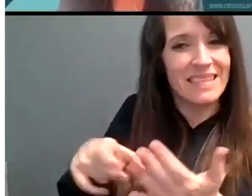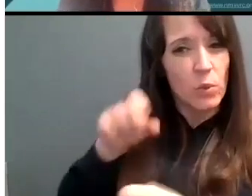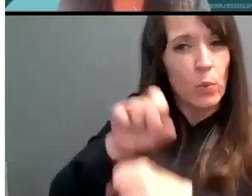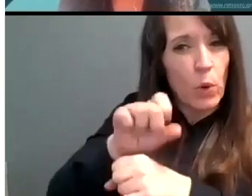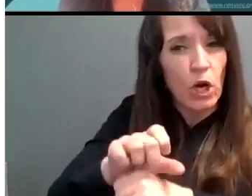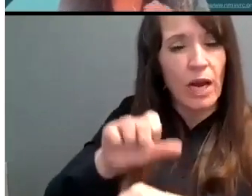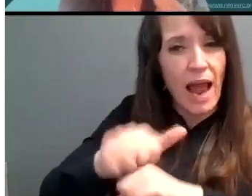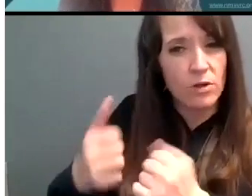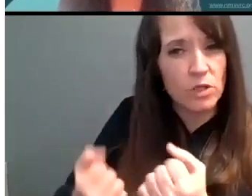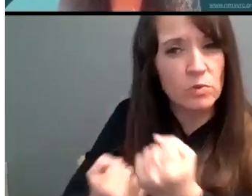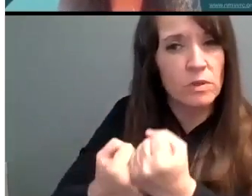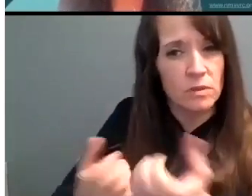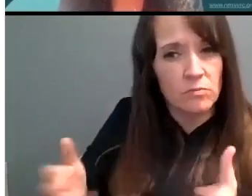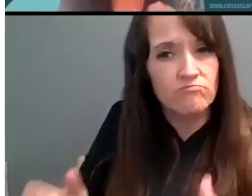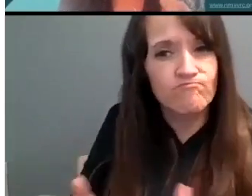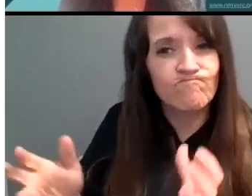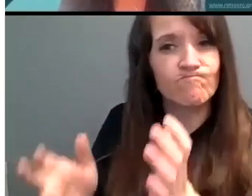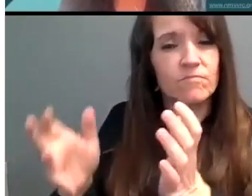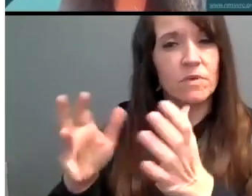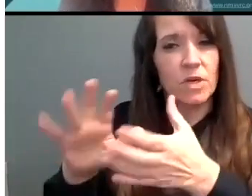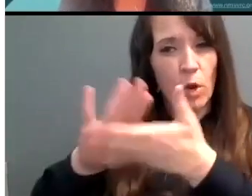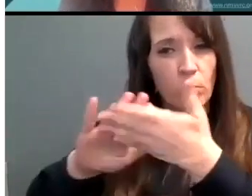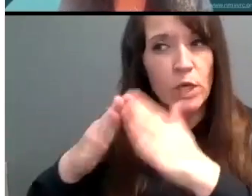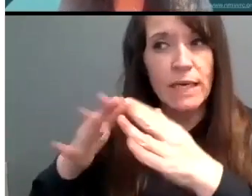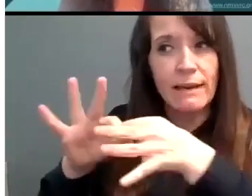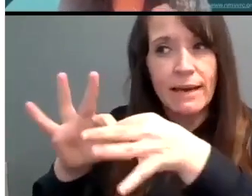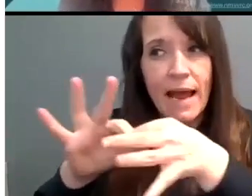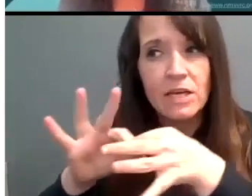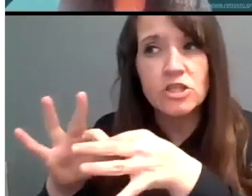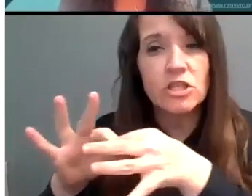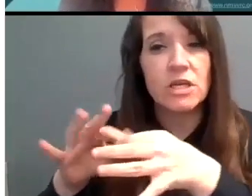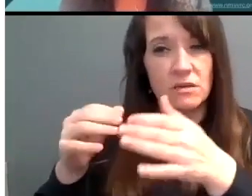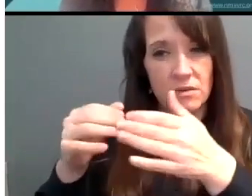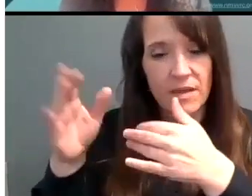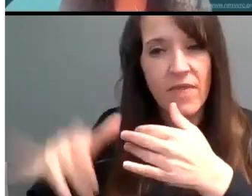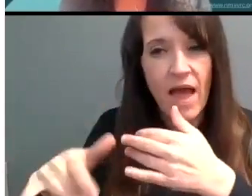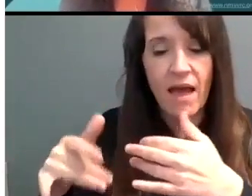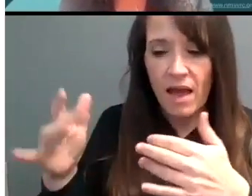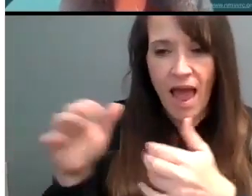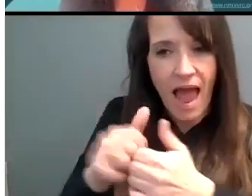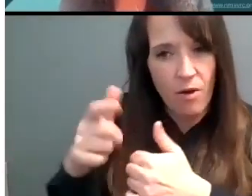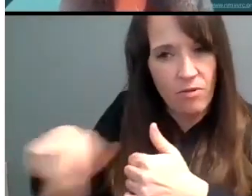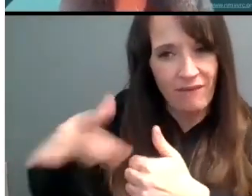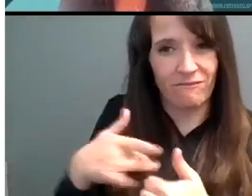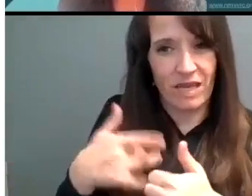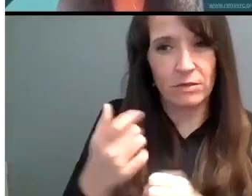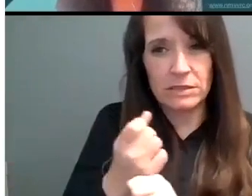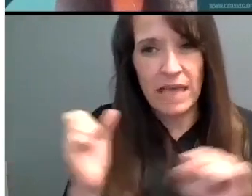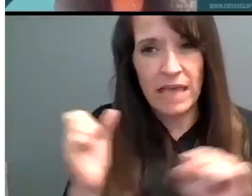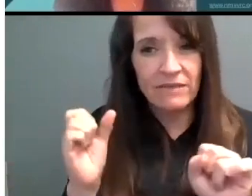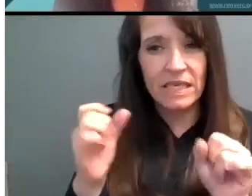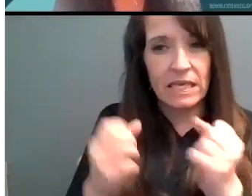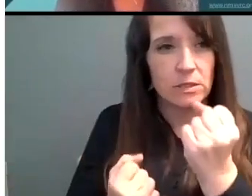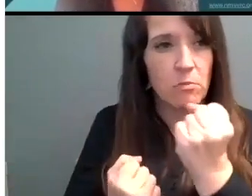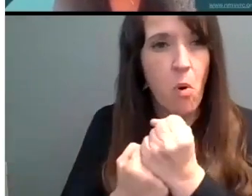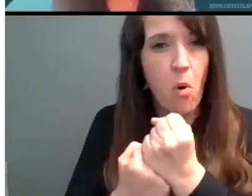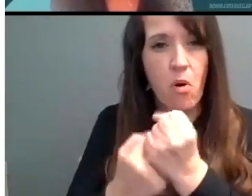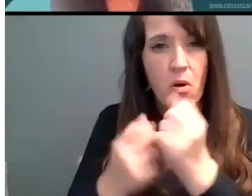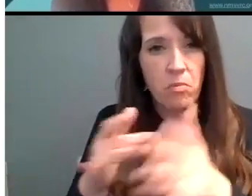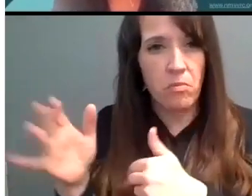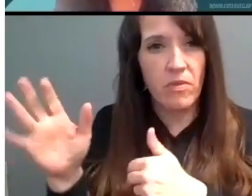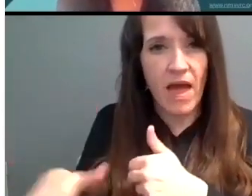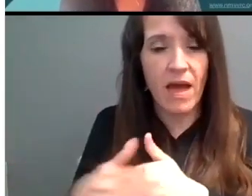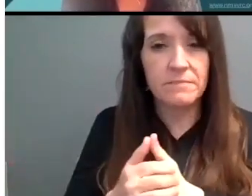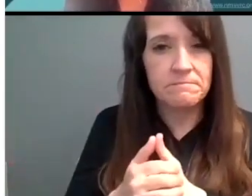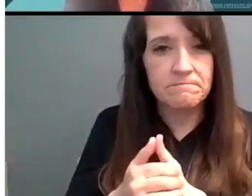foster that connection in communities and sense of safety and sense of support. And with